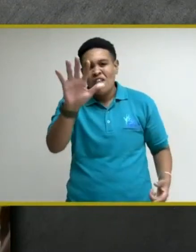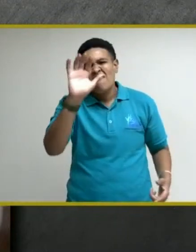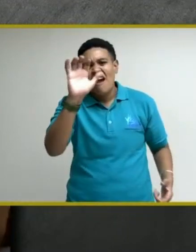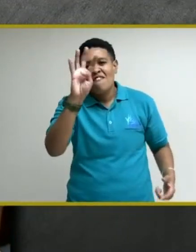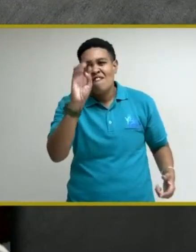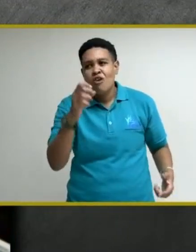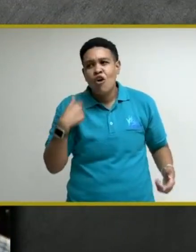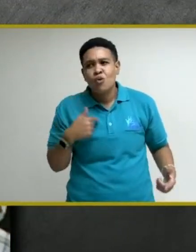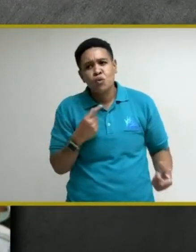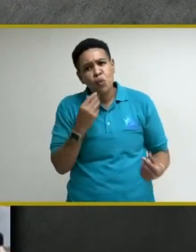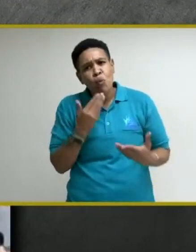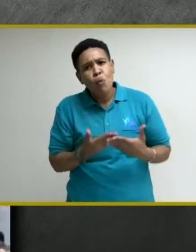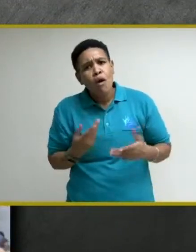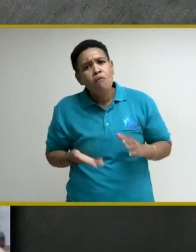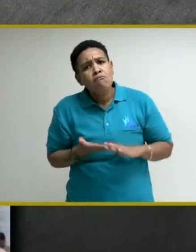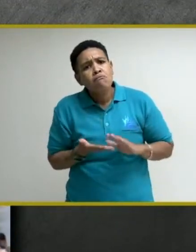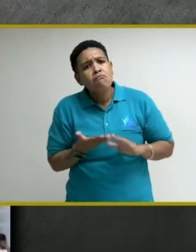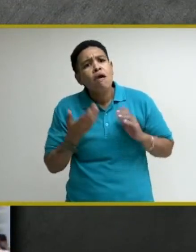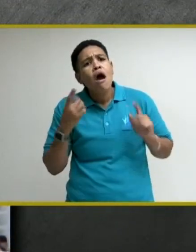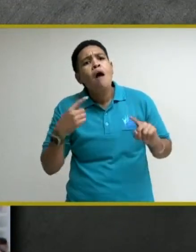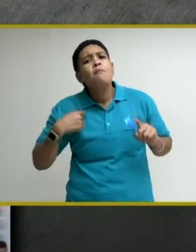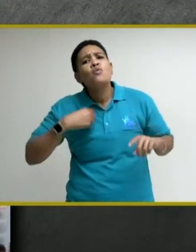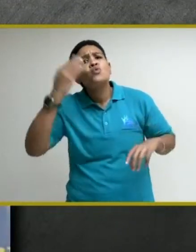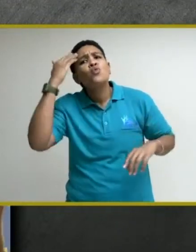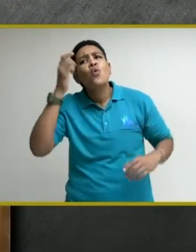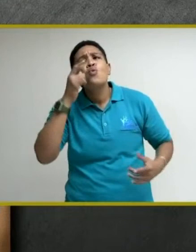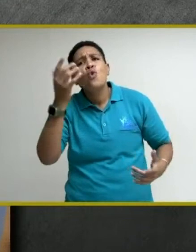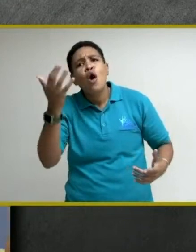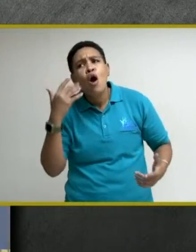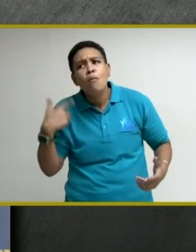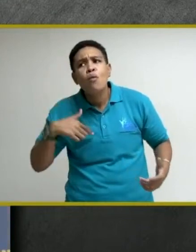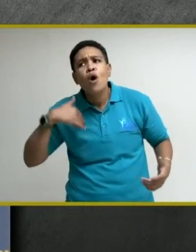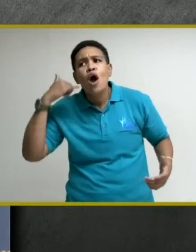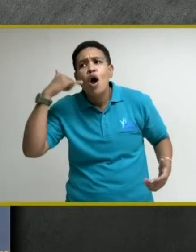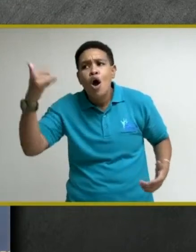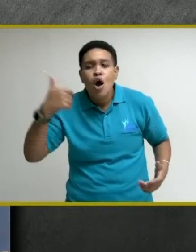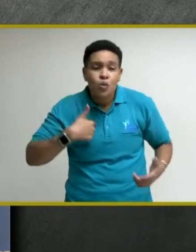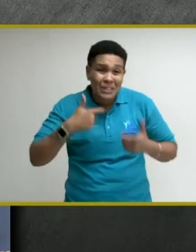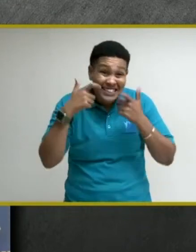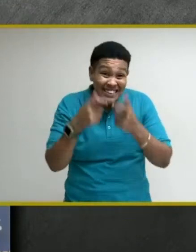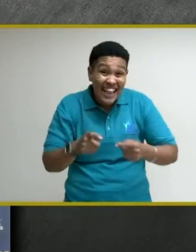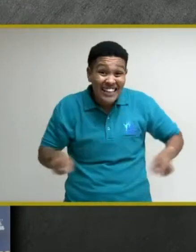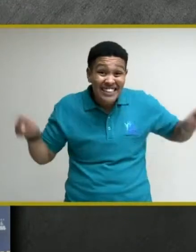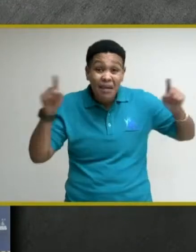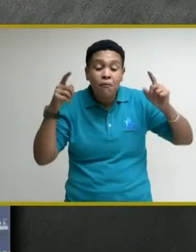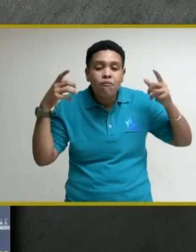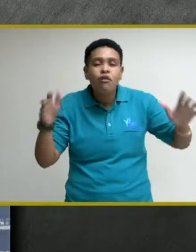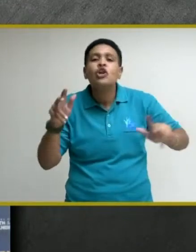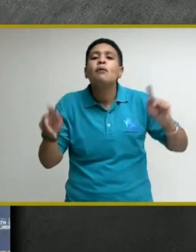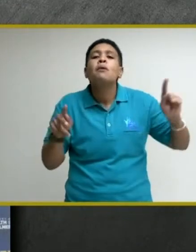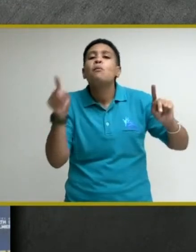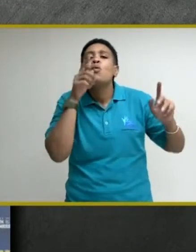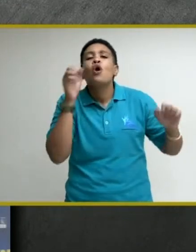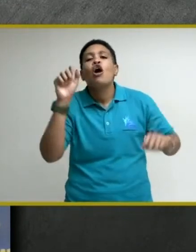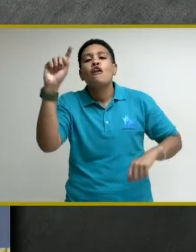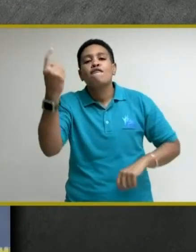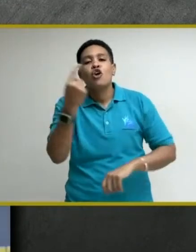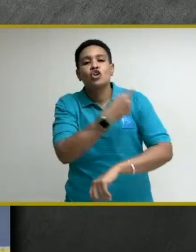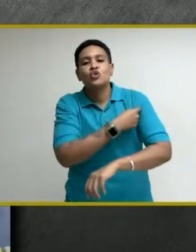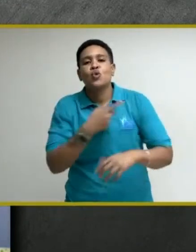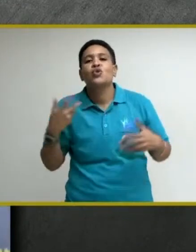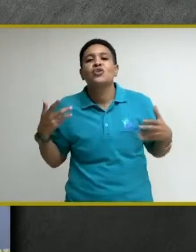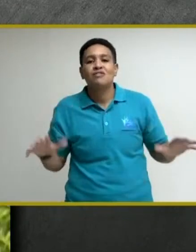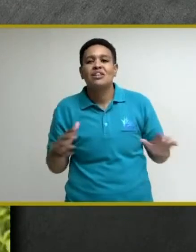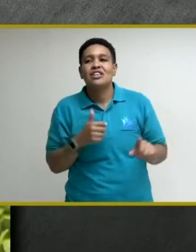so we're going very well in that we know who is coming. We had called them, we had texted them, and these are persons who got their first dose coming back